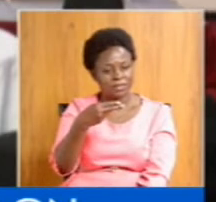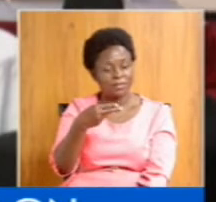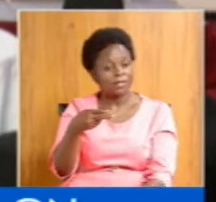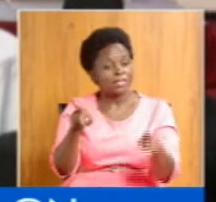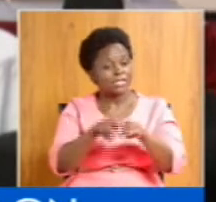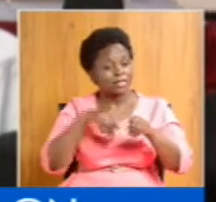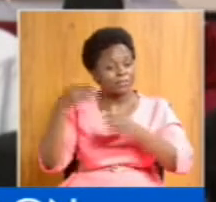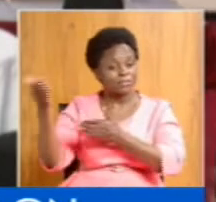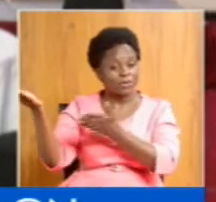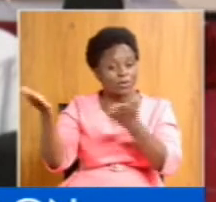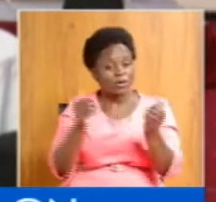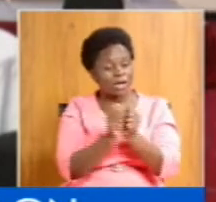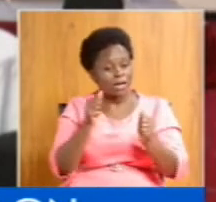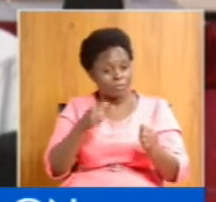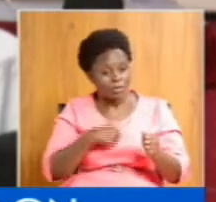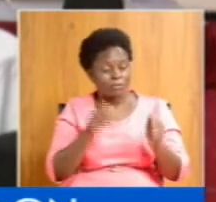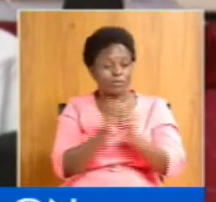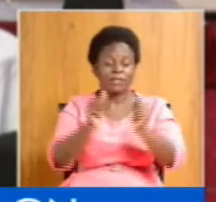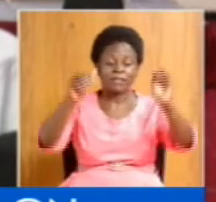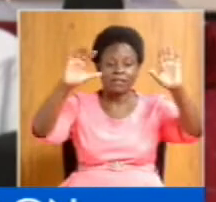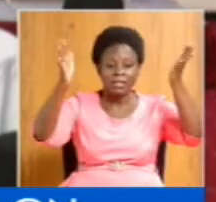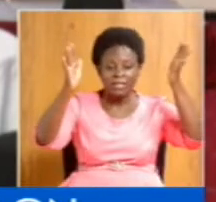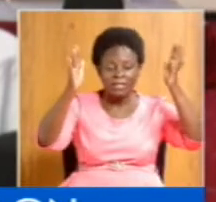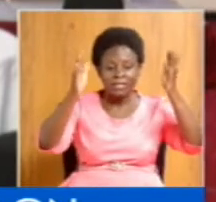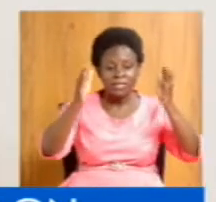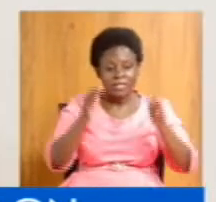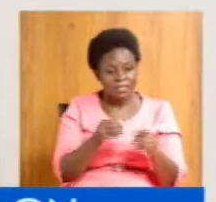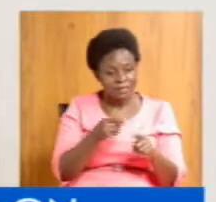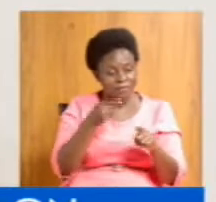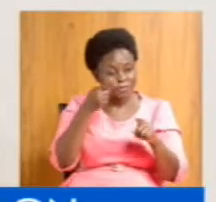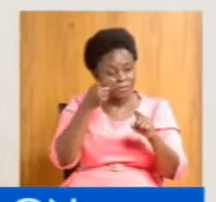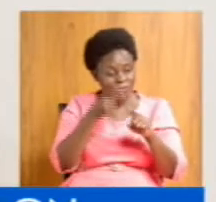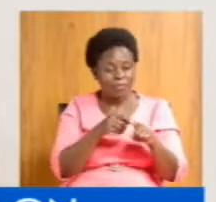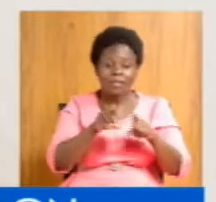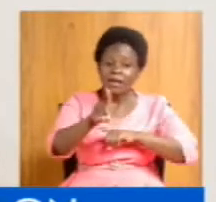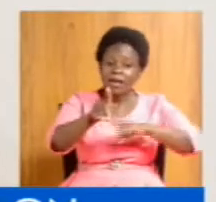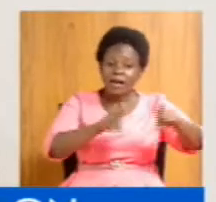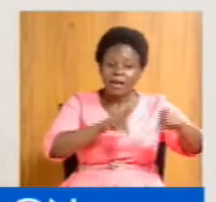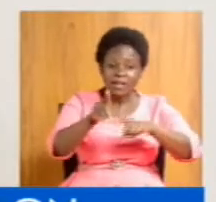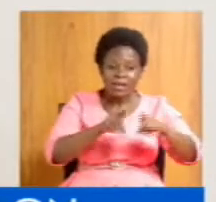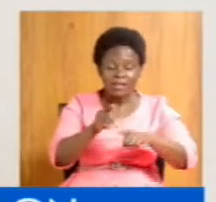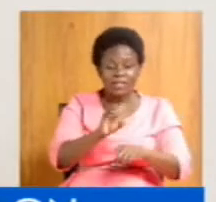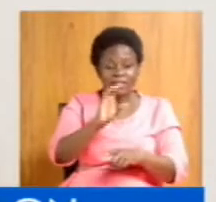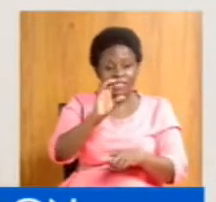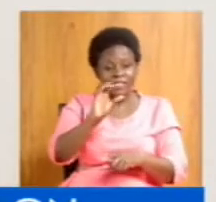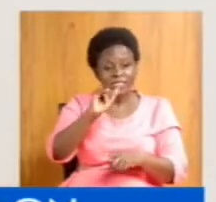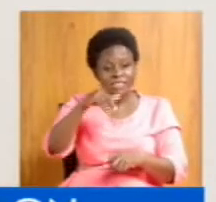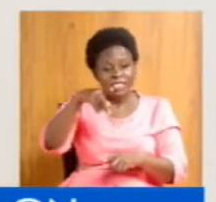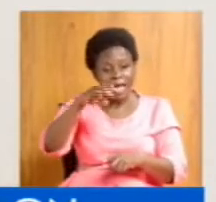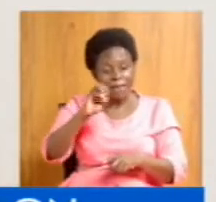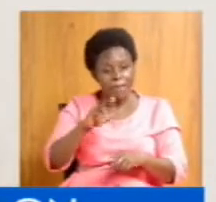Also, welcome with me with a round of applause, Cyber Law, from the Executive Director, Cyber Law